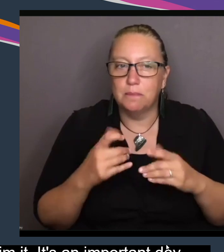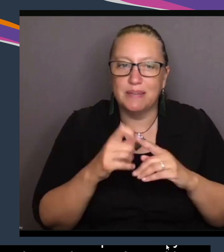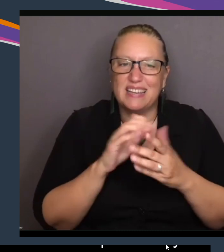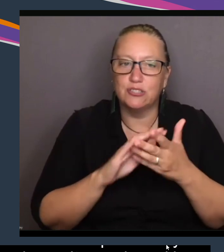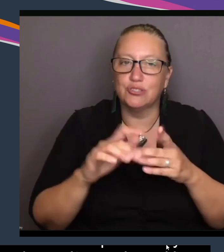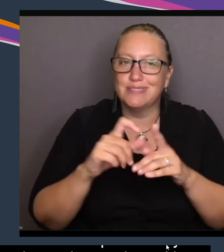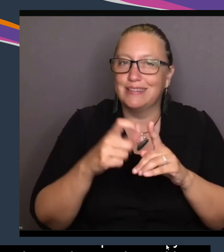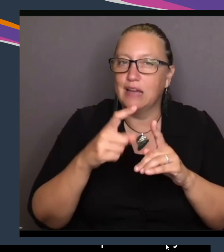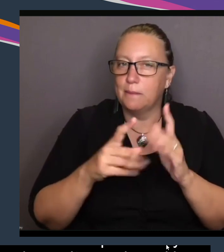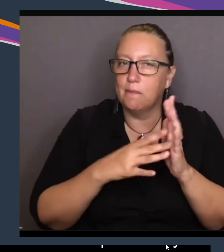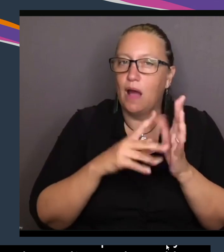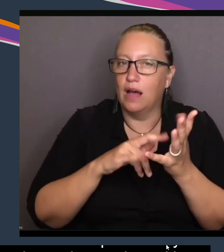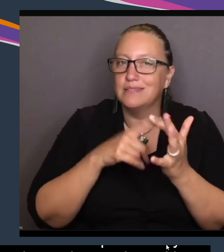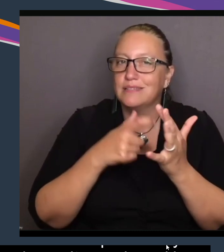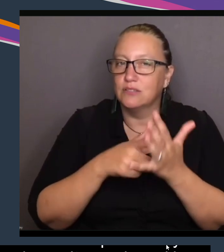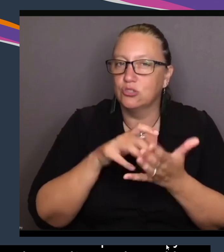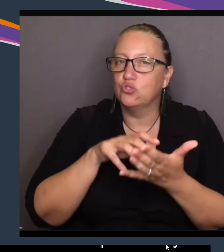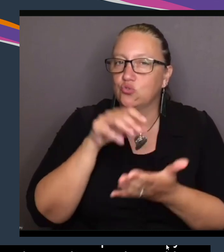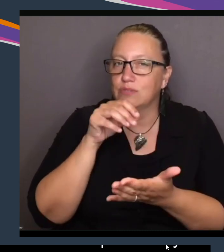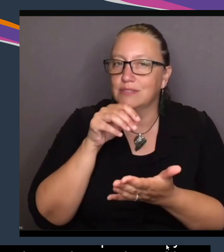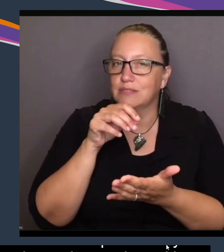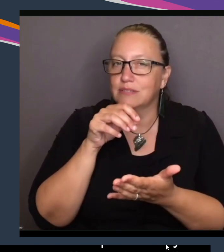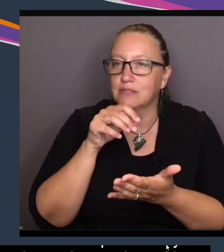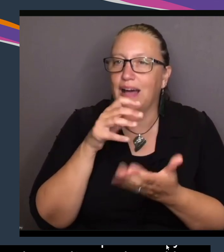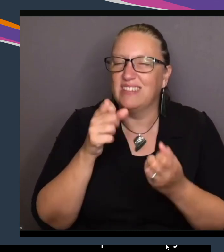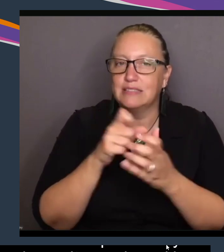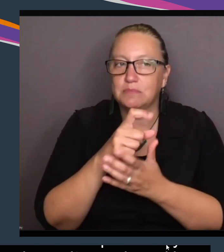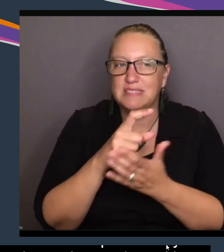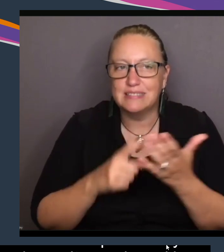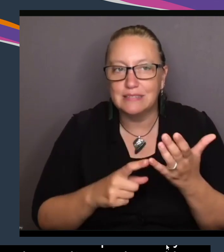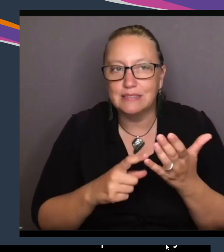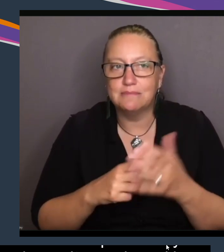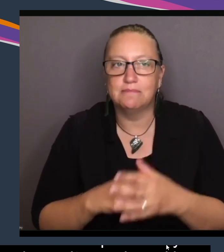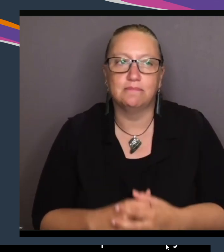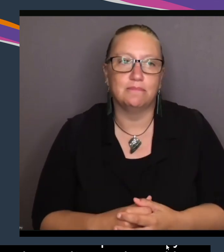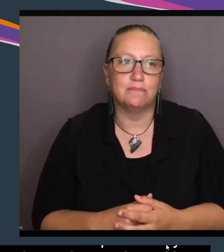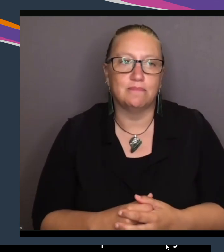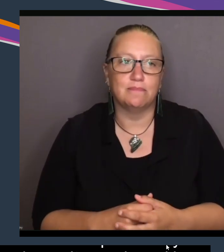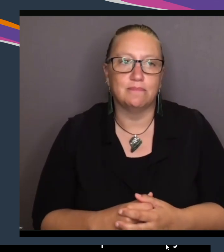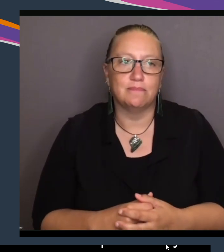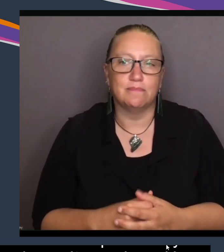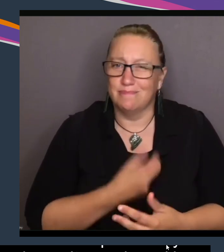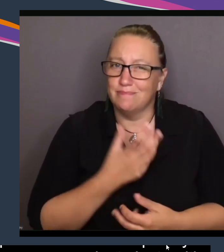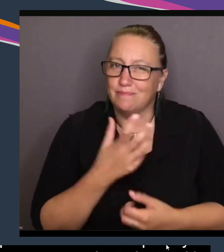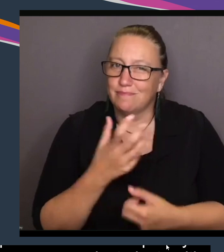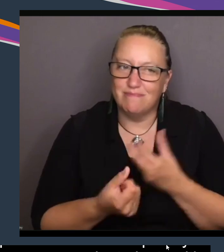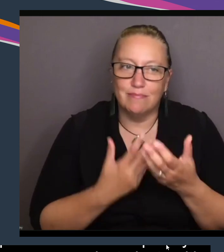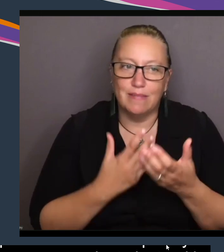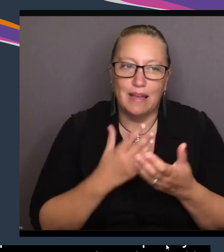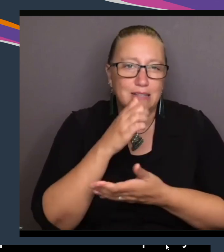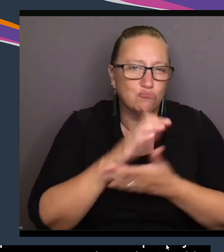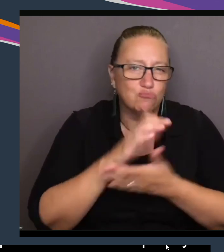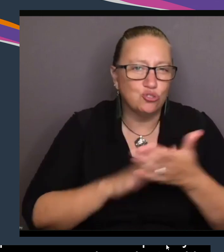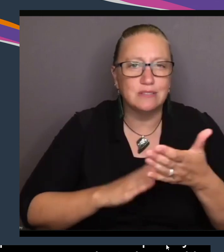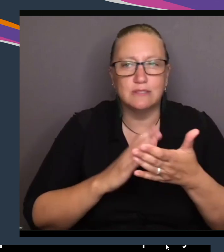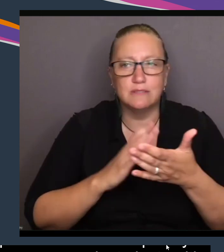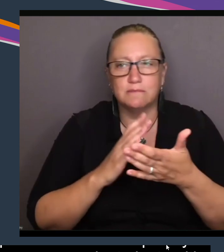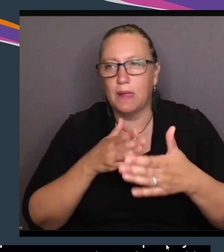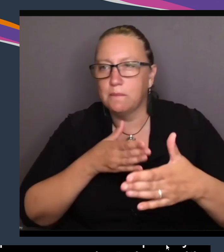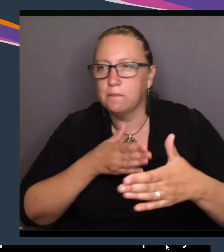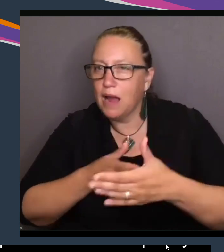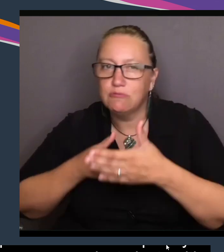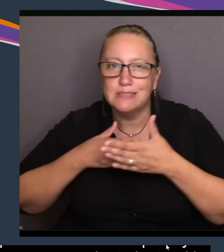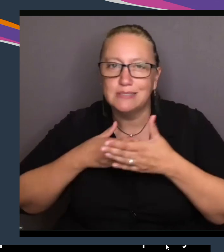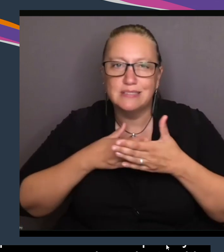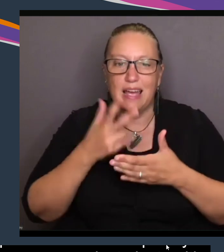their experiences, barriers, and what supports would make the biggest difference to their careers. We listened to the feedback